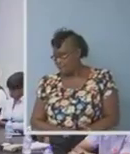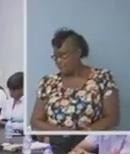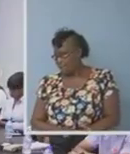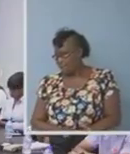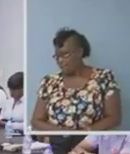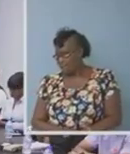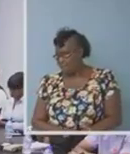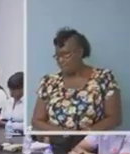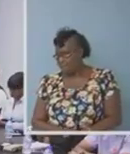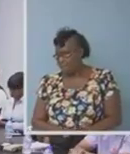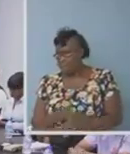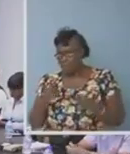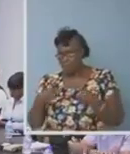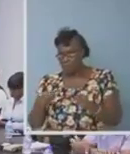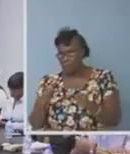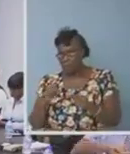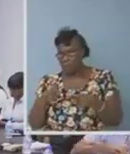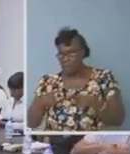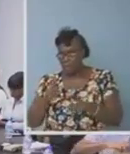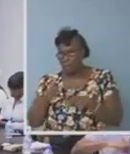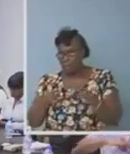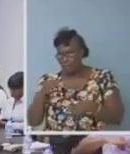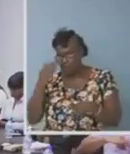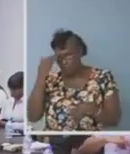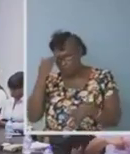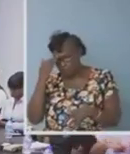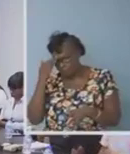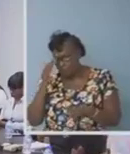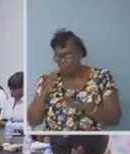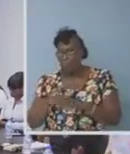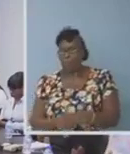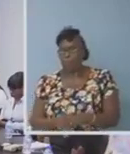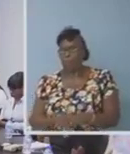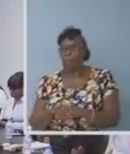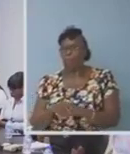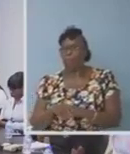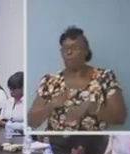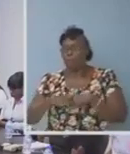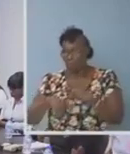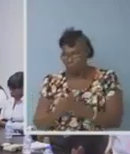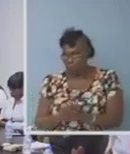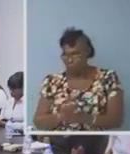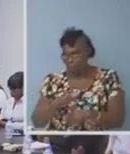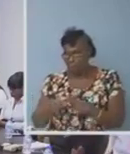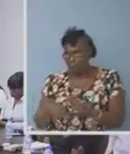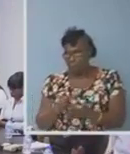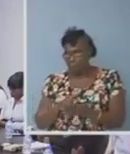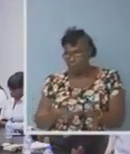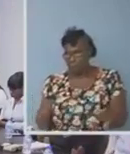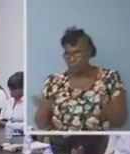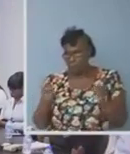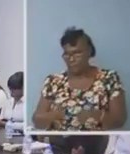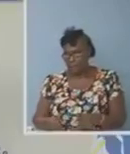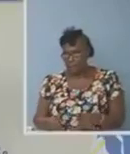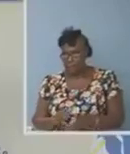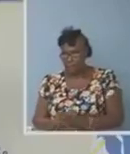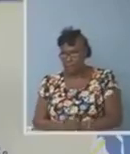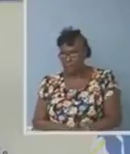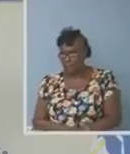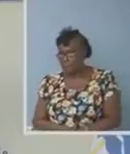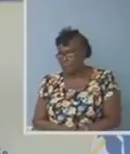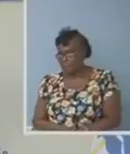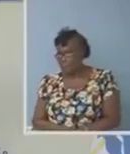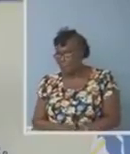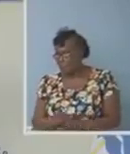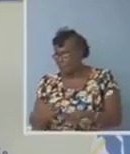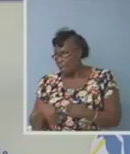persons as adequately as possible and to be as comprehensive as possible to ensure we don't miss anything, that persons understand how serious